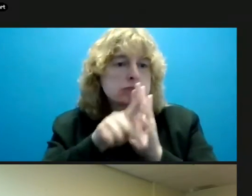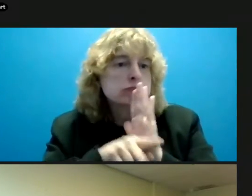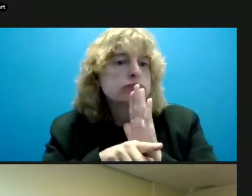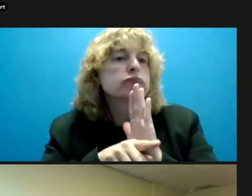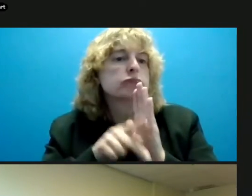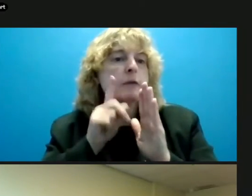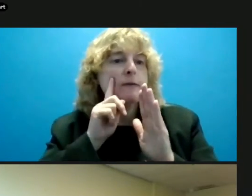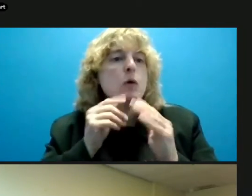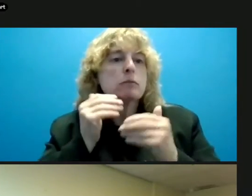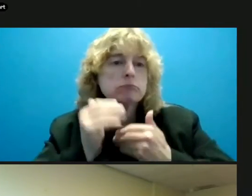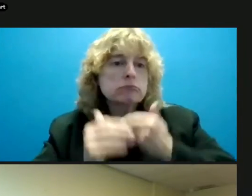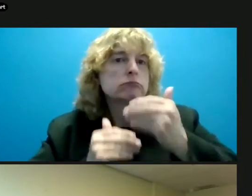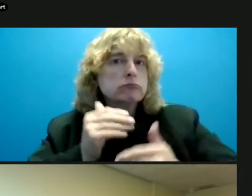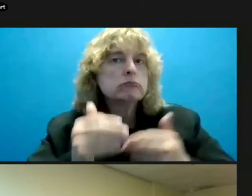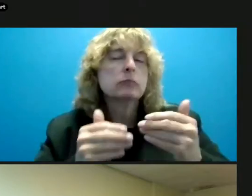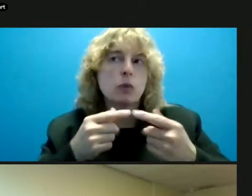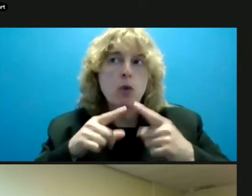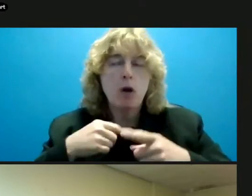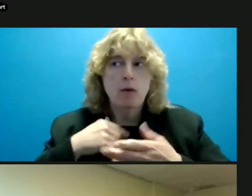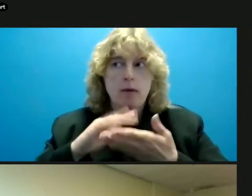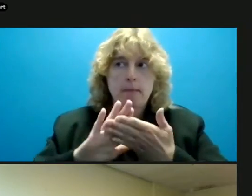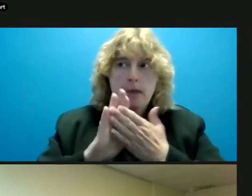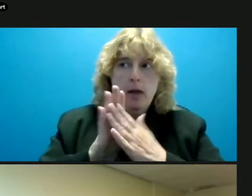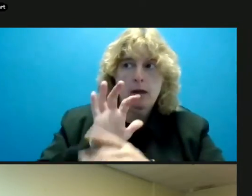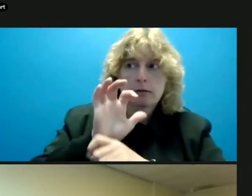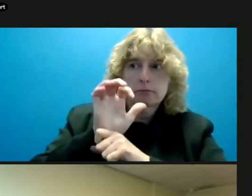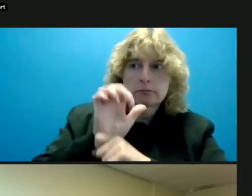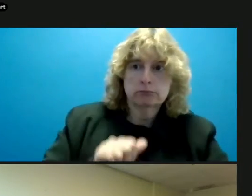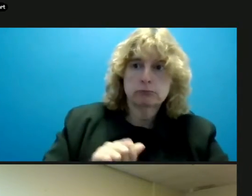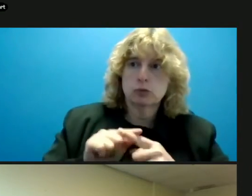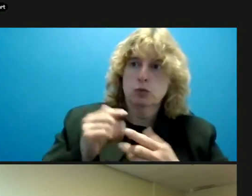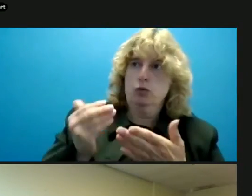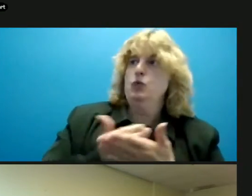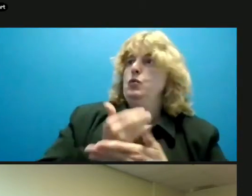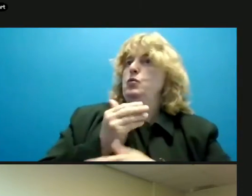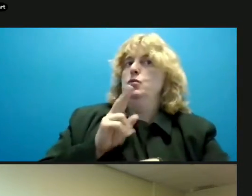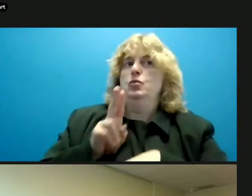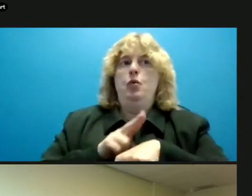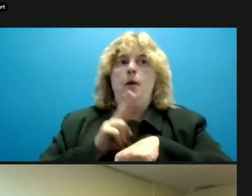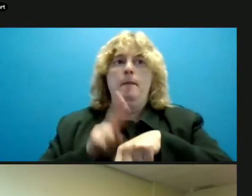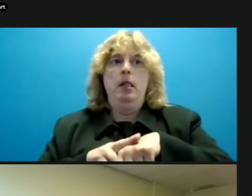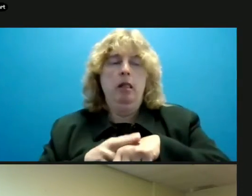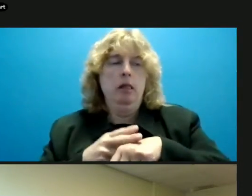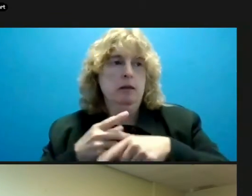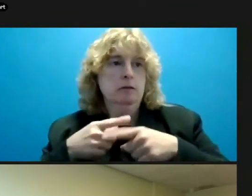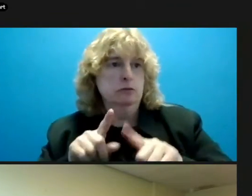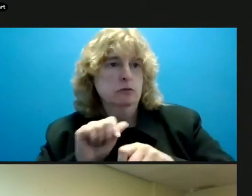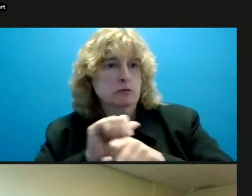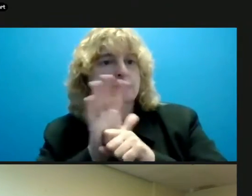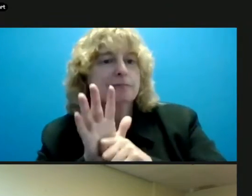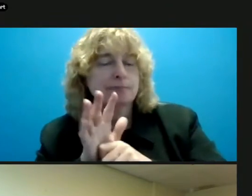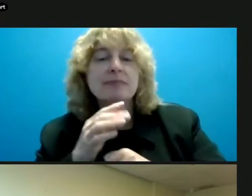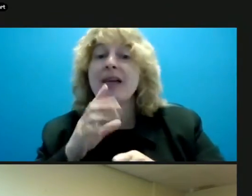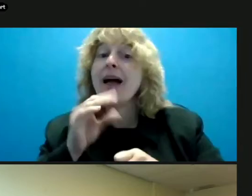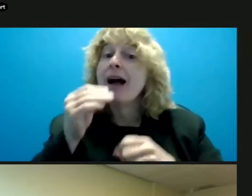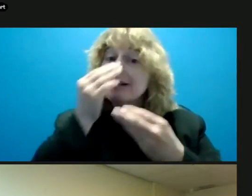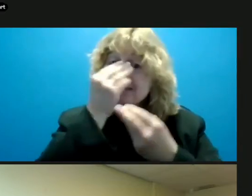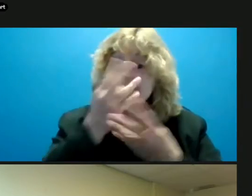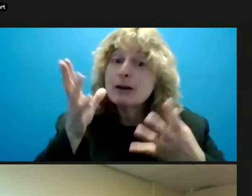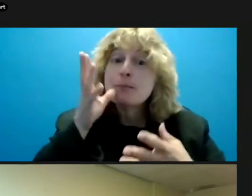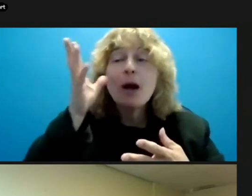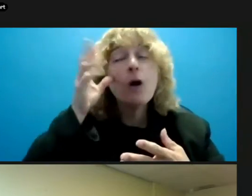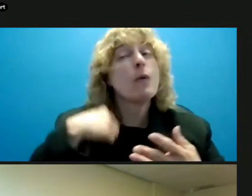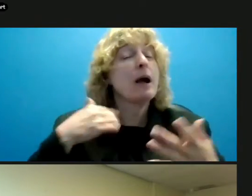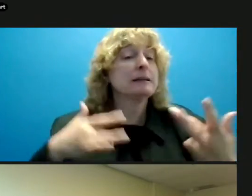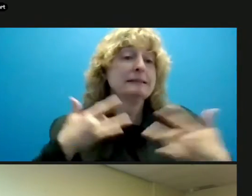through working through the pandemic. I also think I want our families to know that we are excited about our summer learning experiences that we've